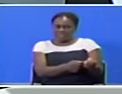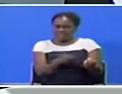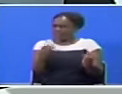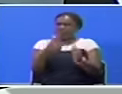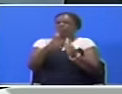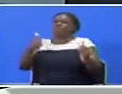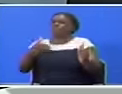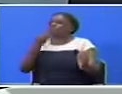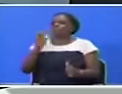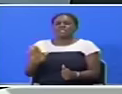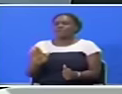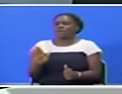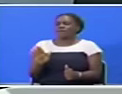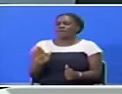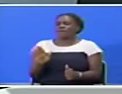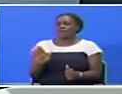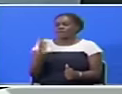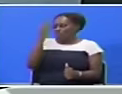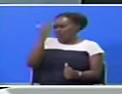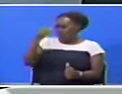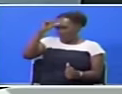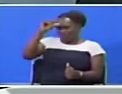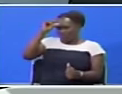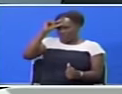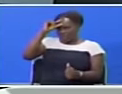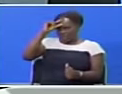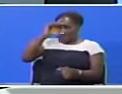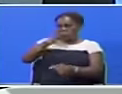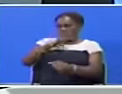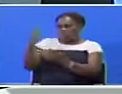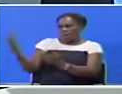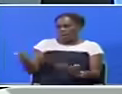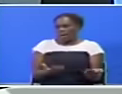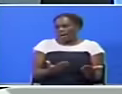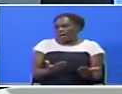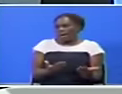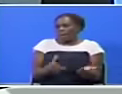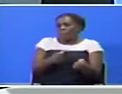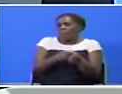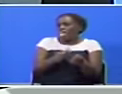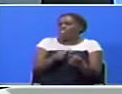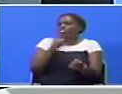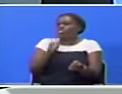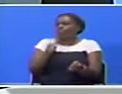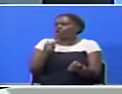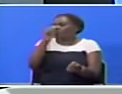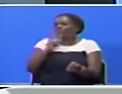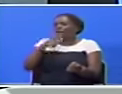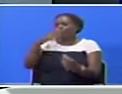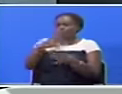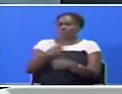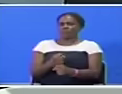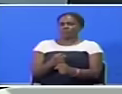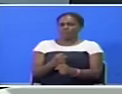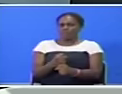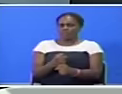question. Yes, about which milling company and why the government would be receiving this maize and not the private miller that imported it. Touché. But in